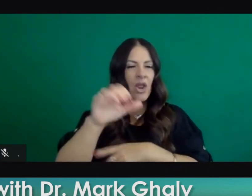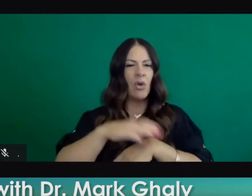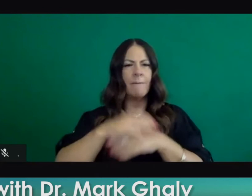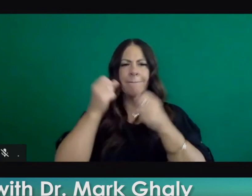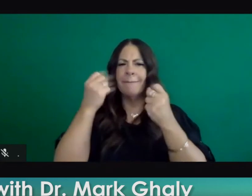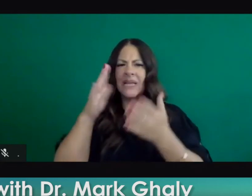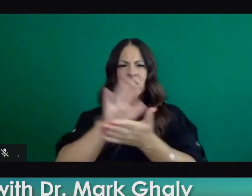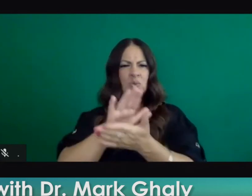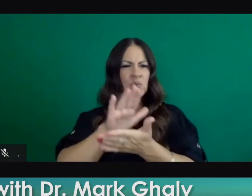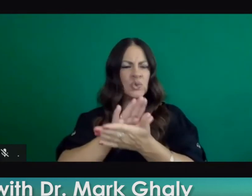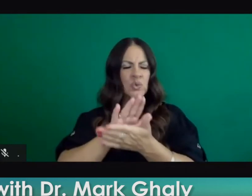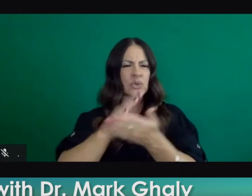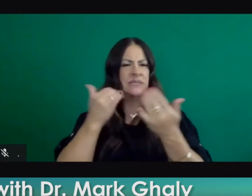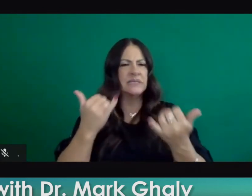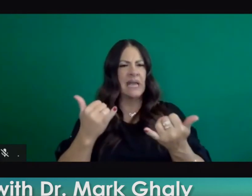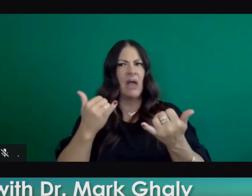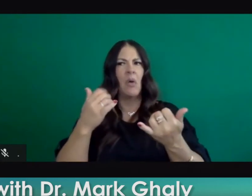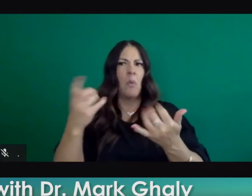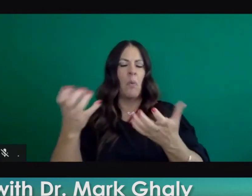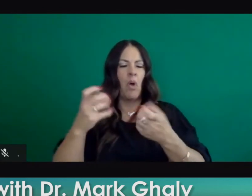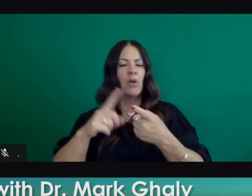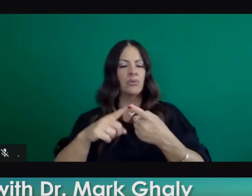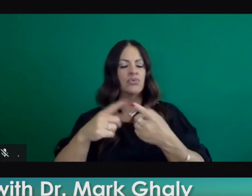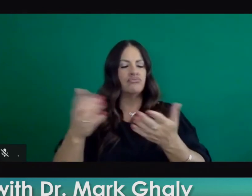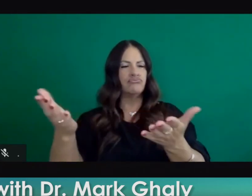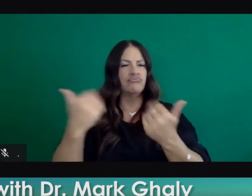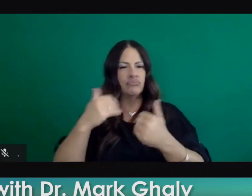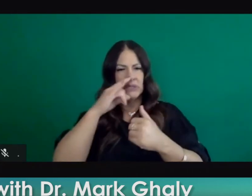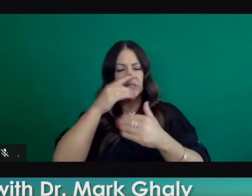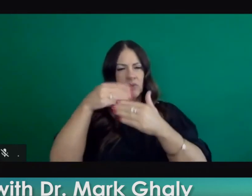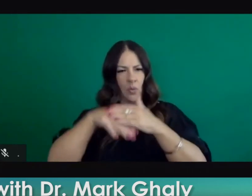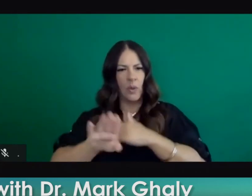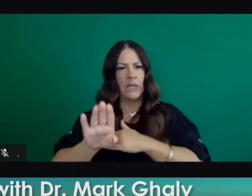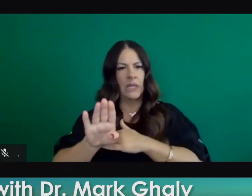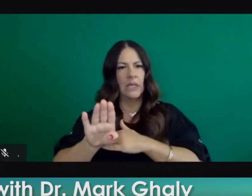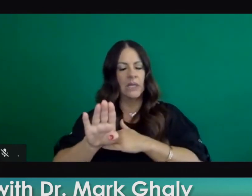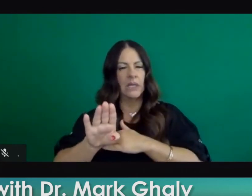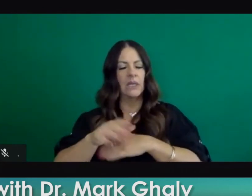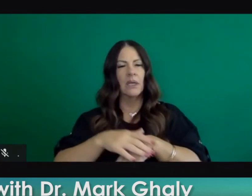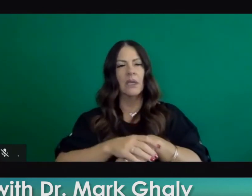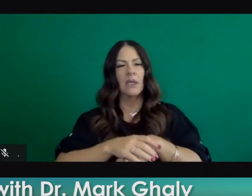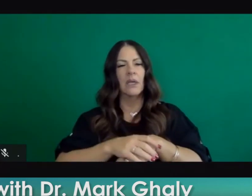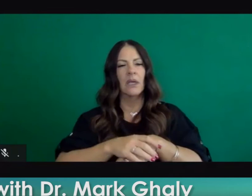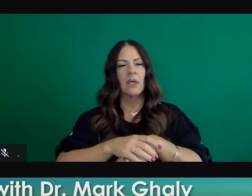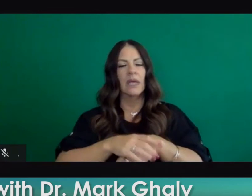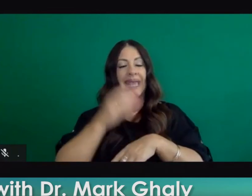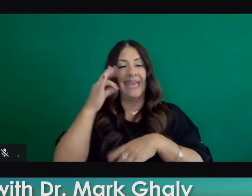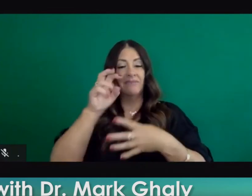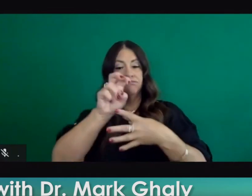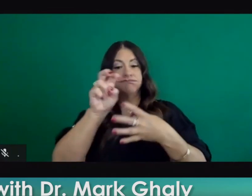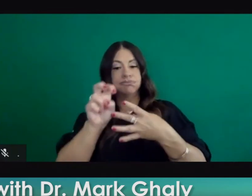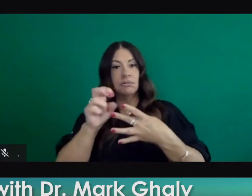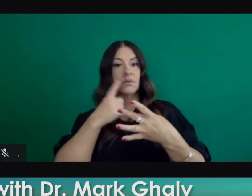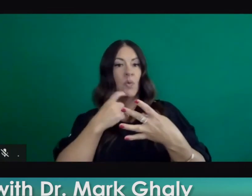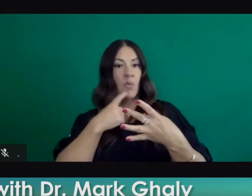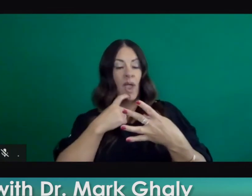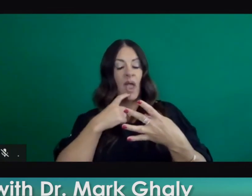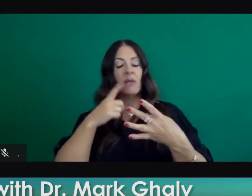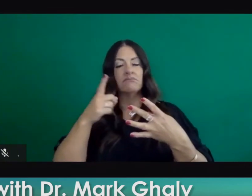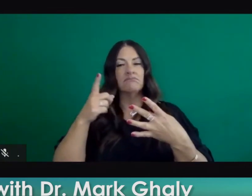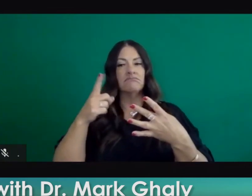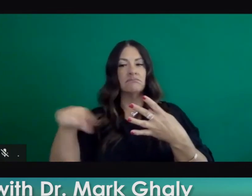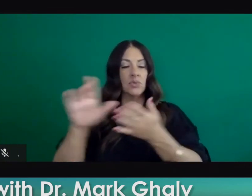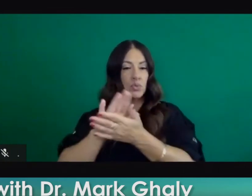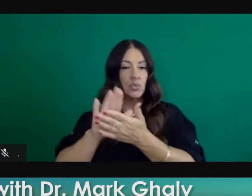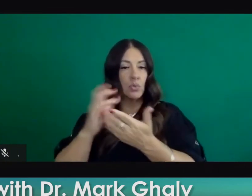looking at coming back in based on being dropped on the tier to red. And